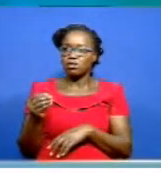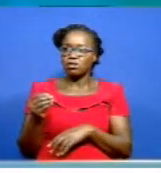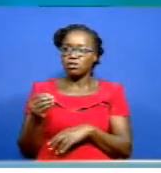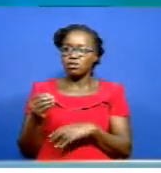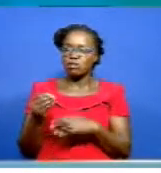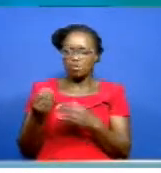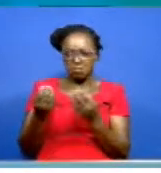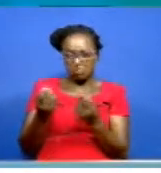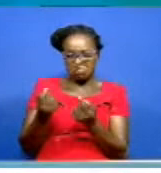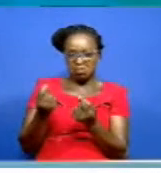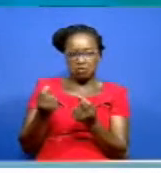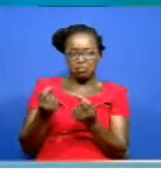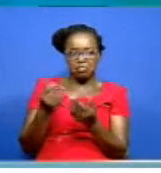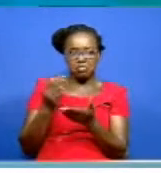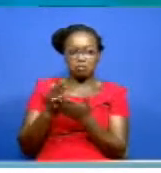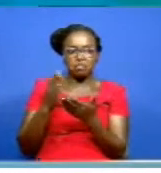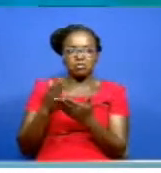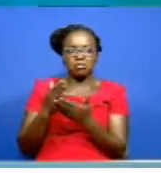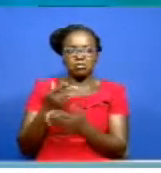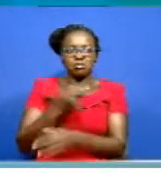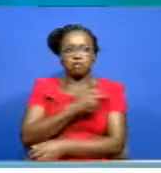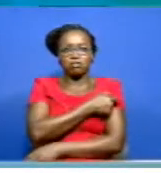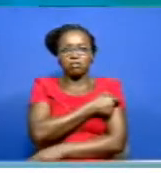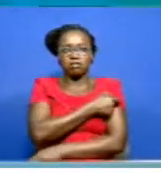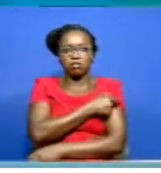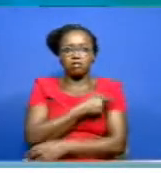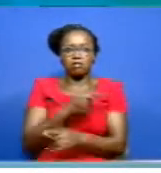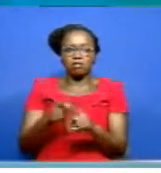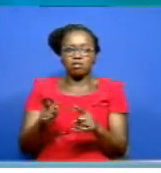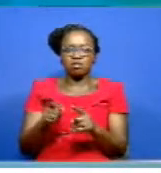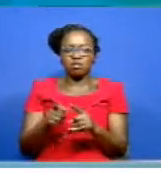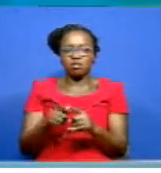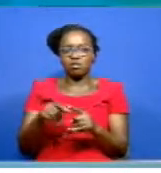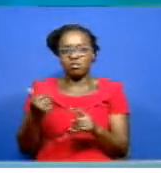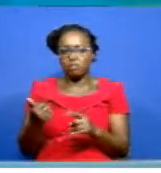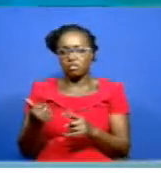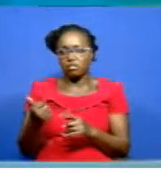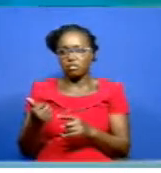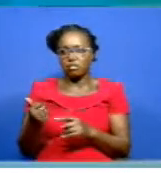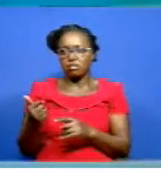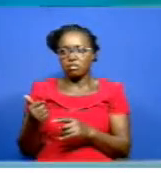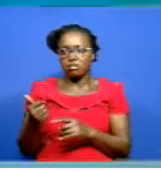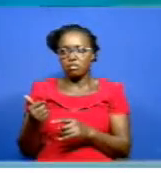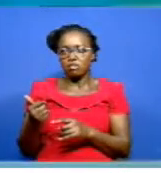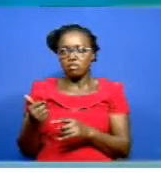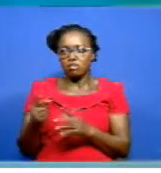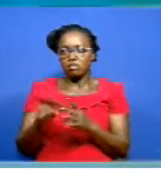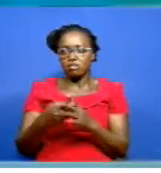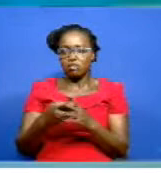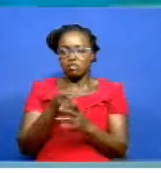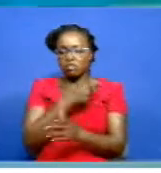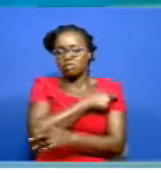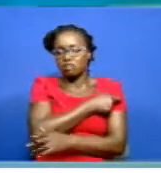temporarily halted their vaccine doses. However, in our setting, we have just started